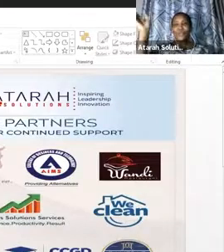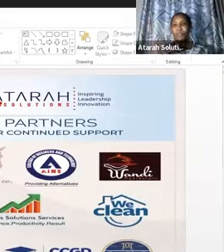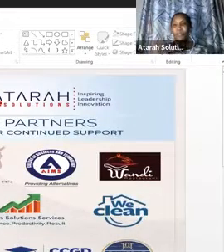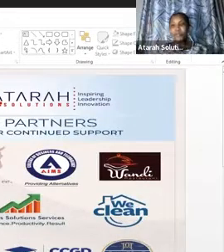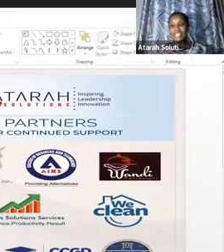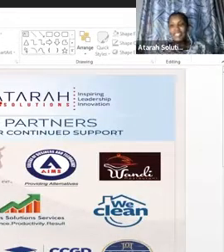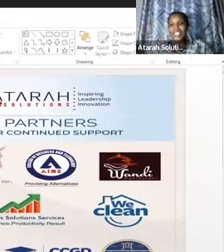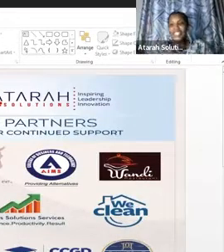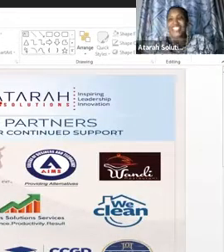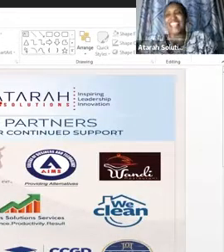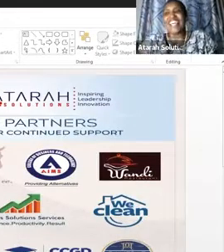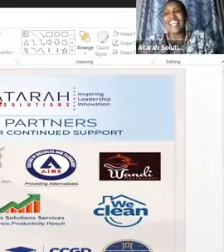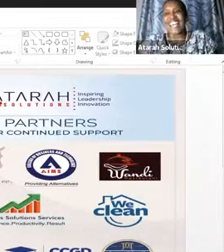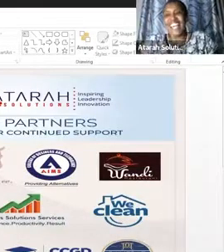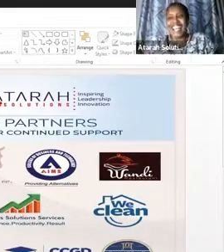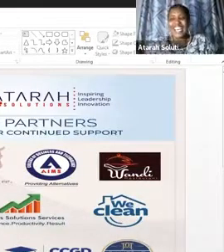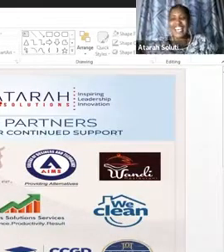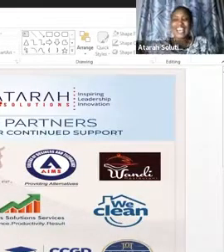if you go with my big name,